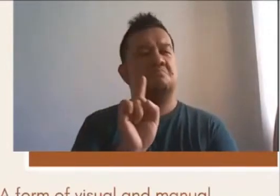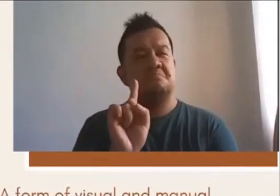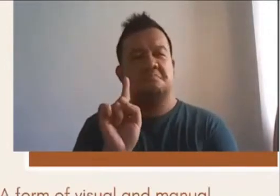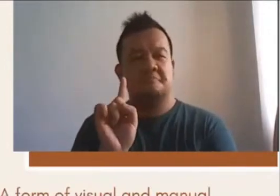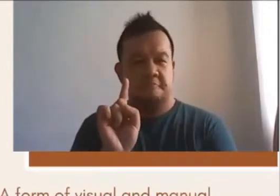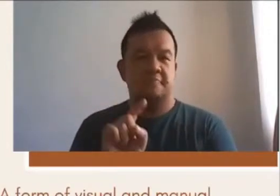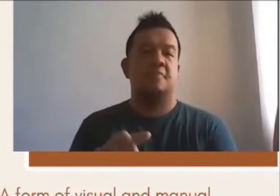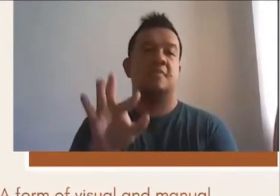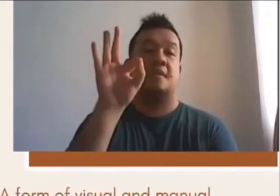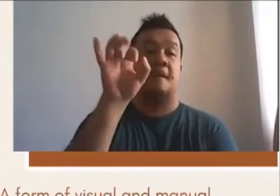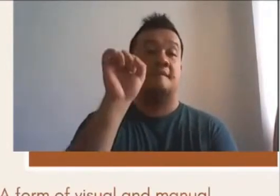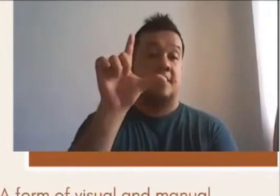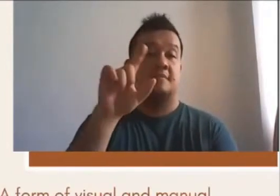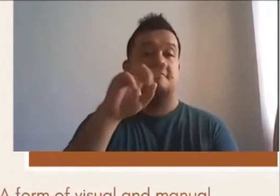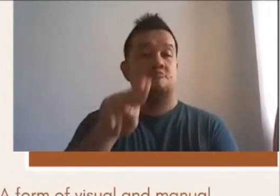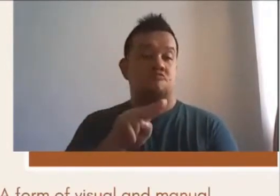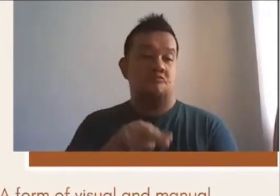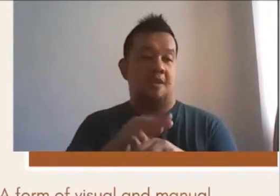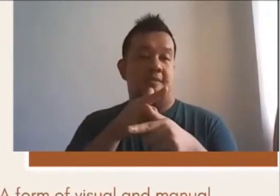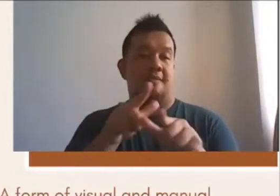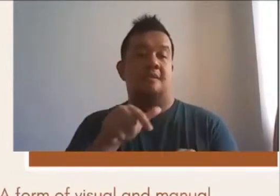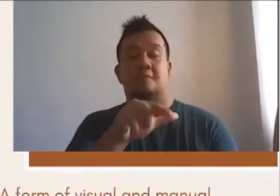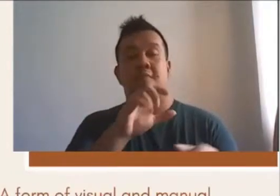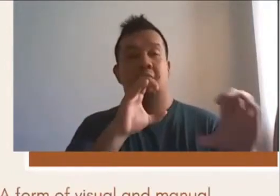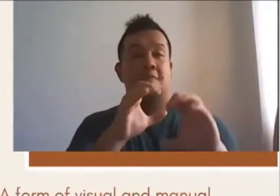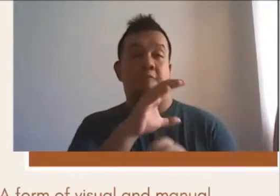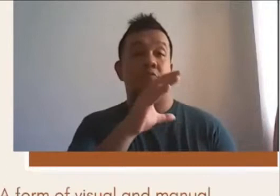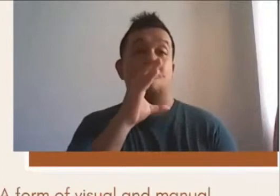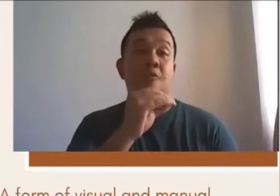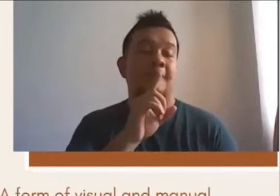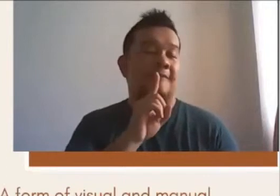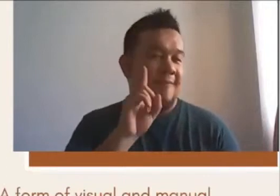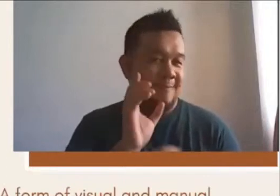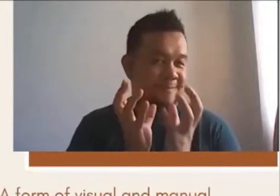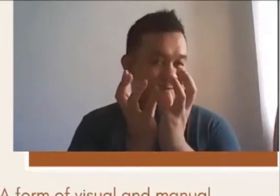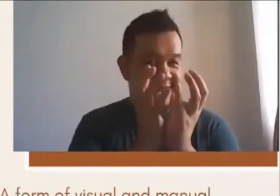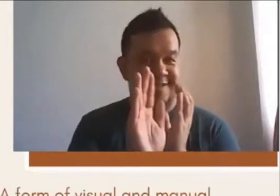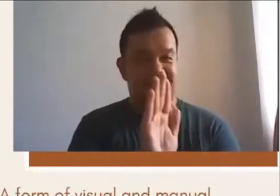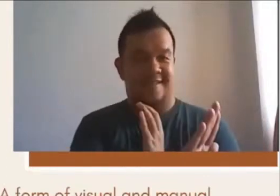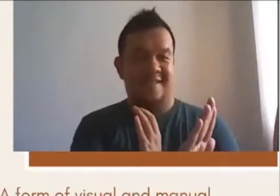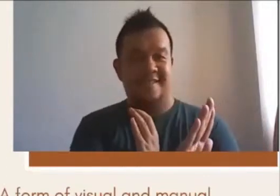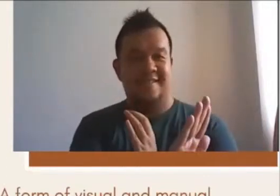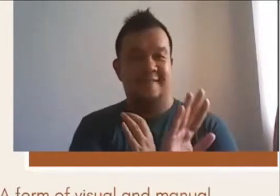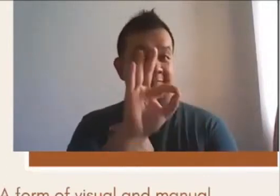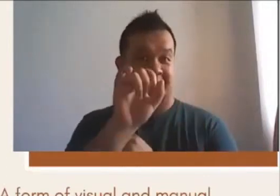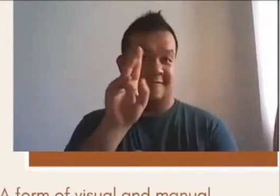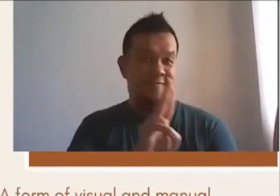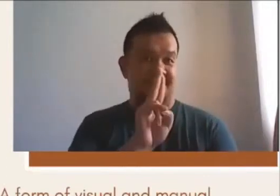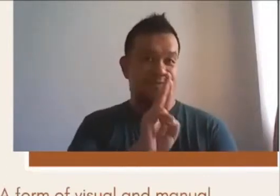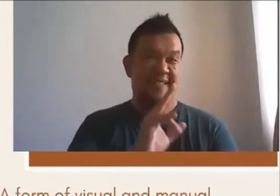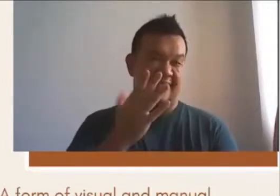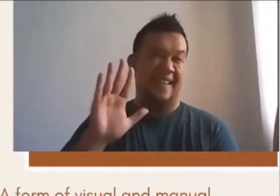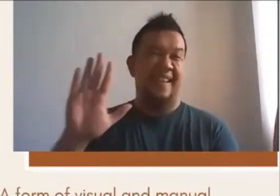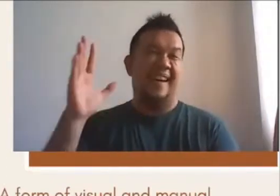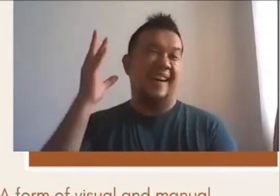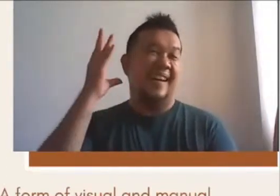used by the deaf community, by the Filipino deaf community. Kasi for hearing, you use Tagalog or the Filipino language, right? For us deaf, we use